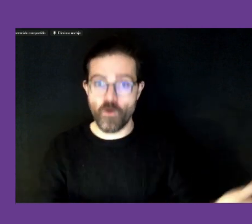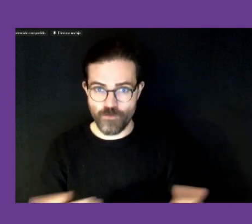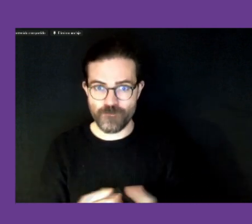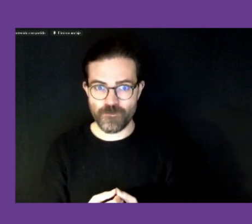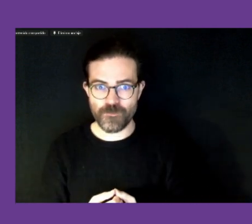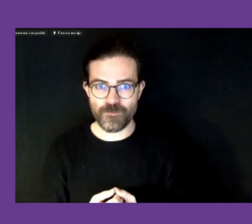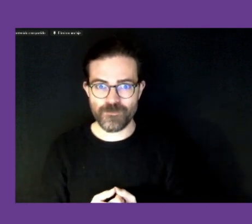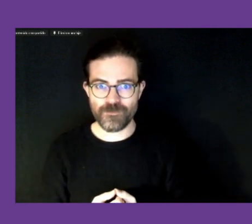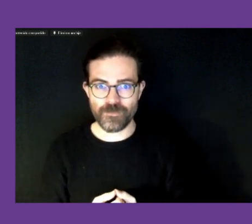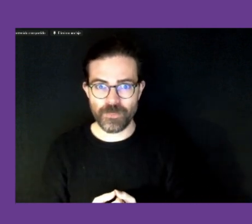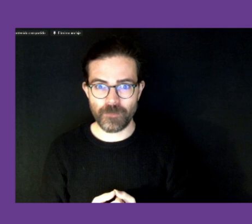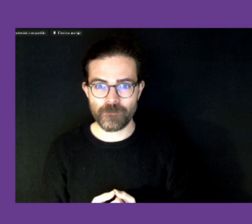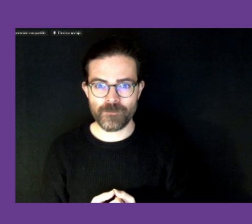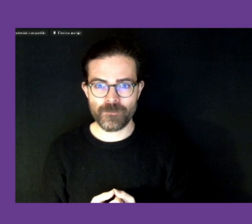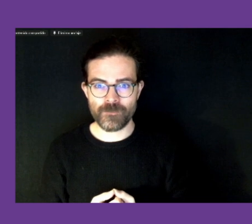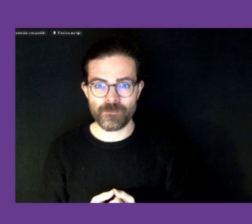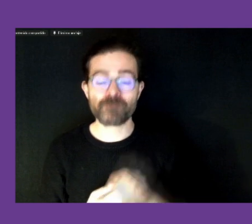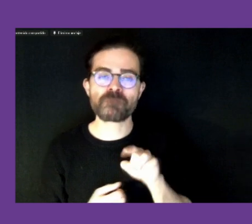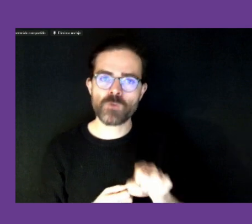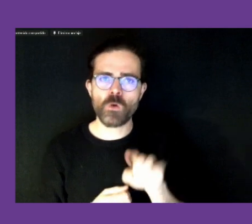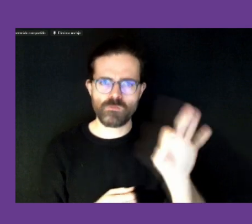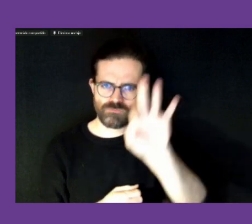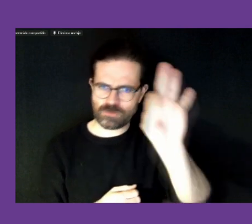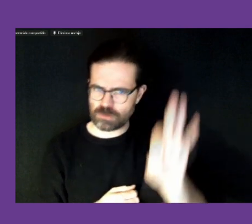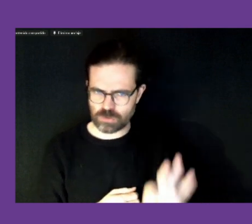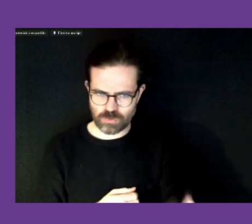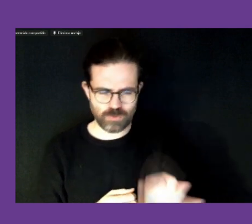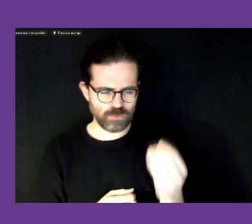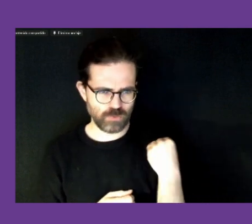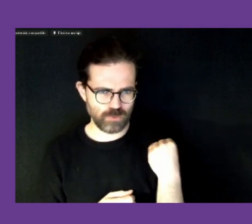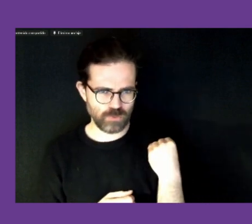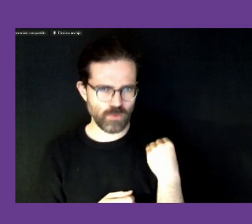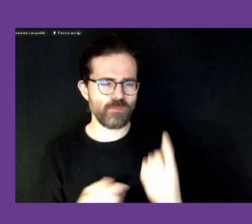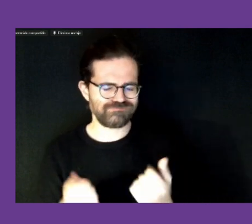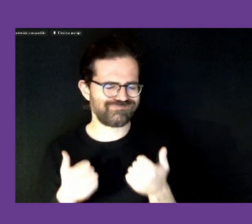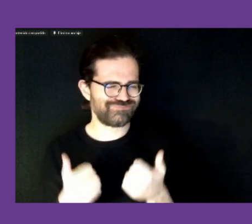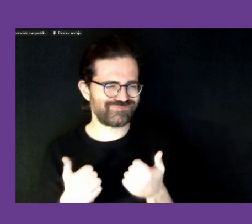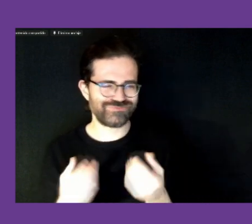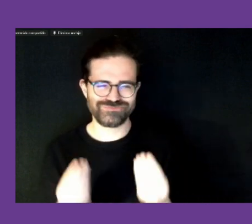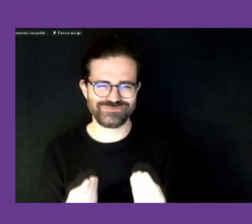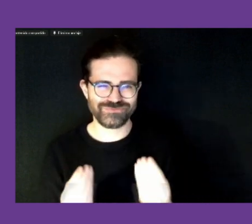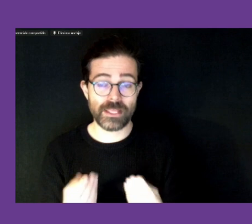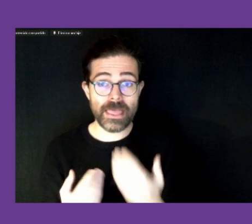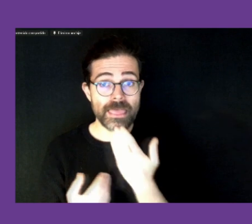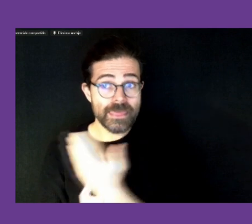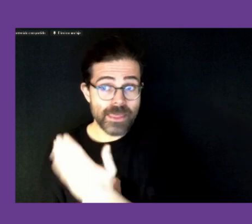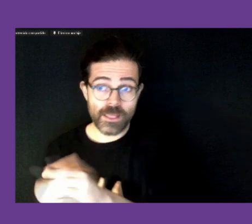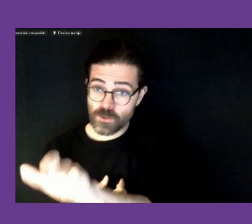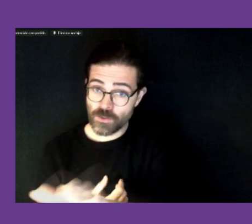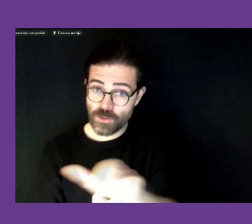the very good questions and for your attendance today. Thank you very much to the panelists for